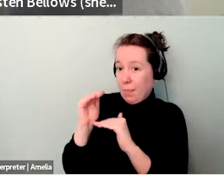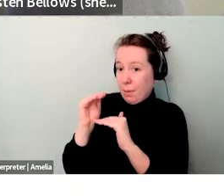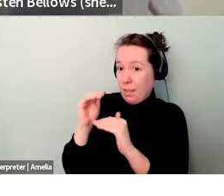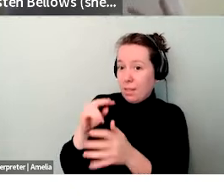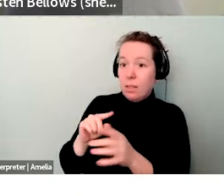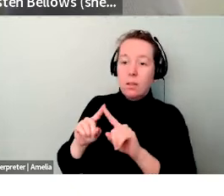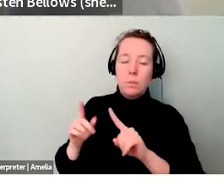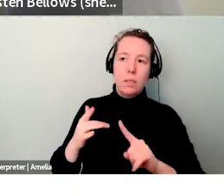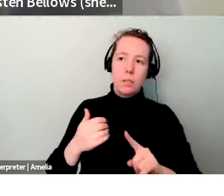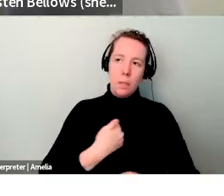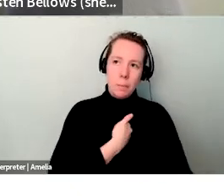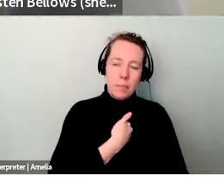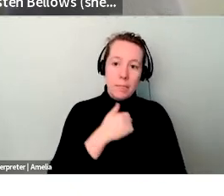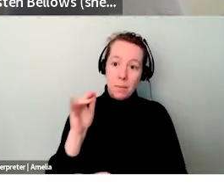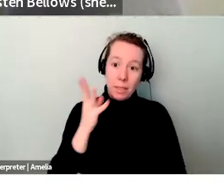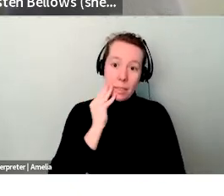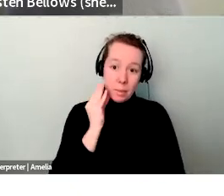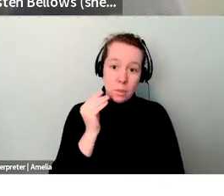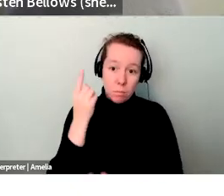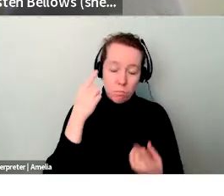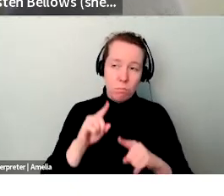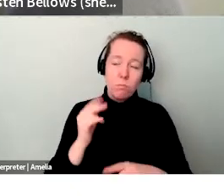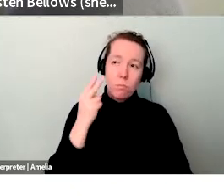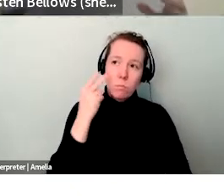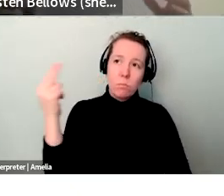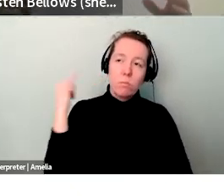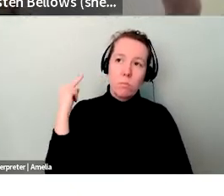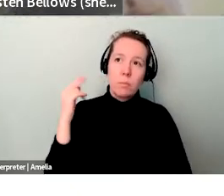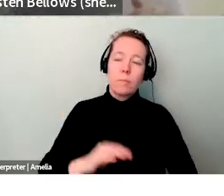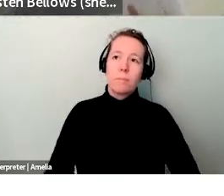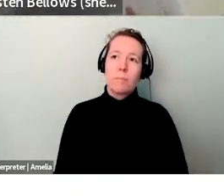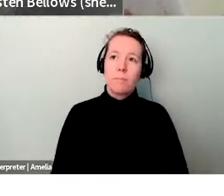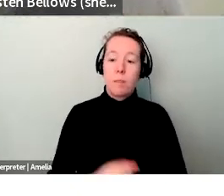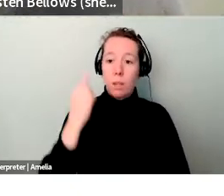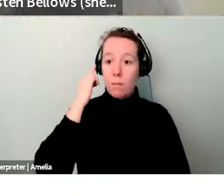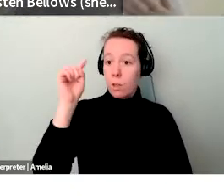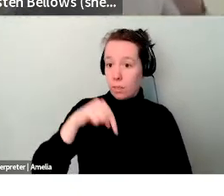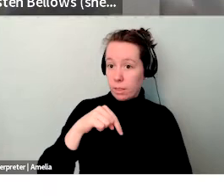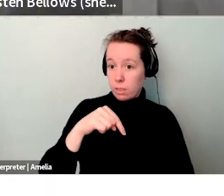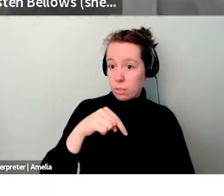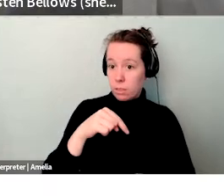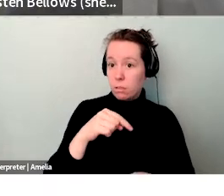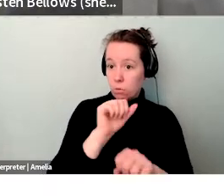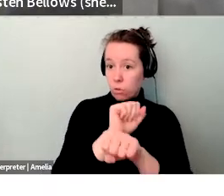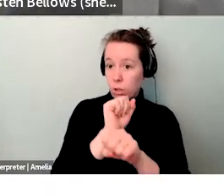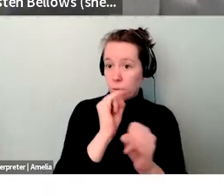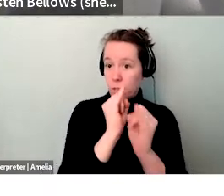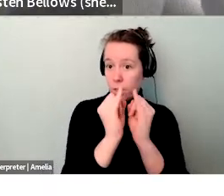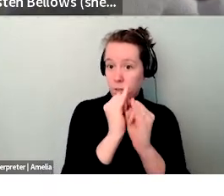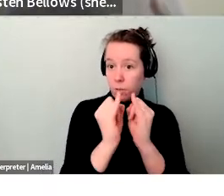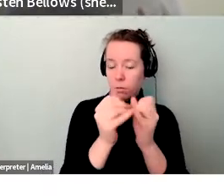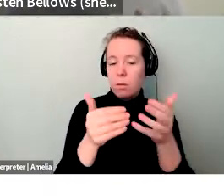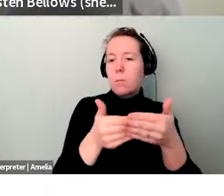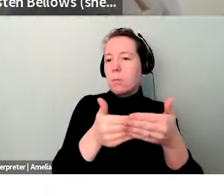for myself, before I had my interview for my current job, my aunt who works in